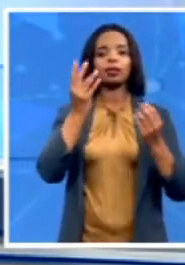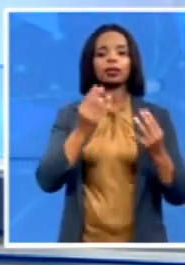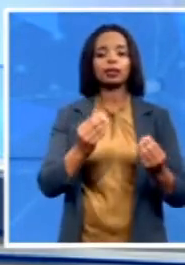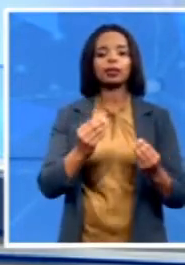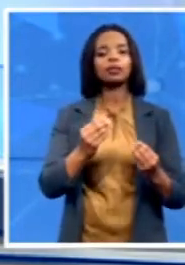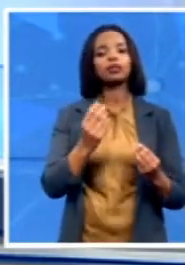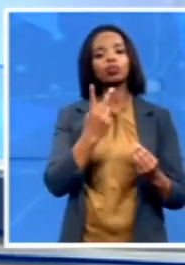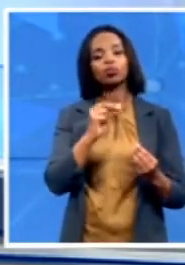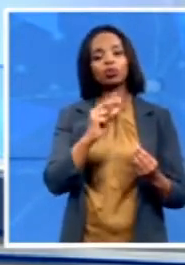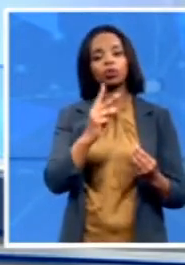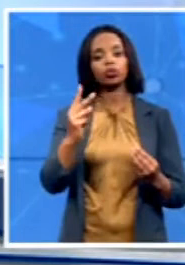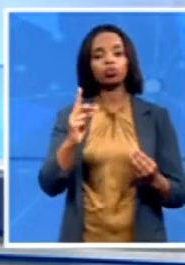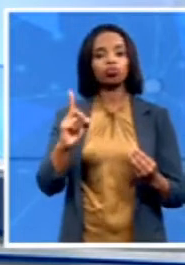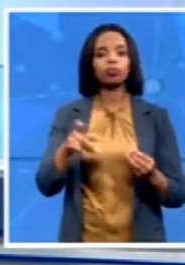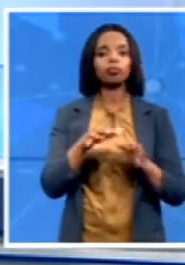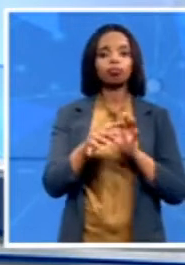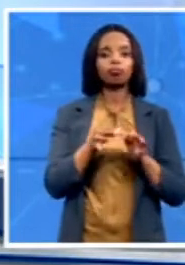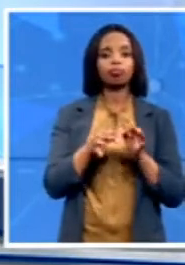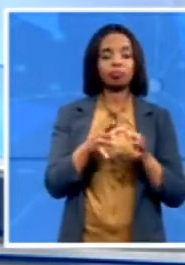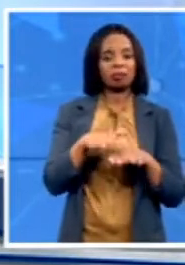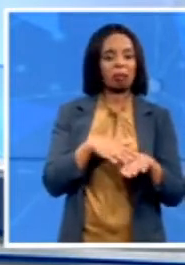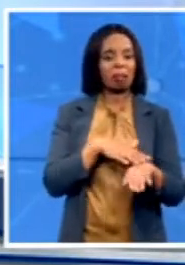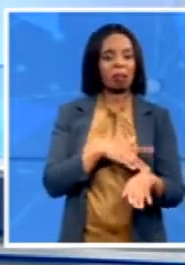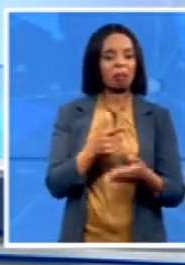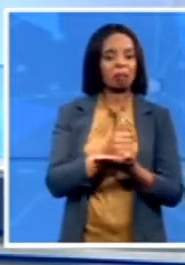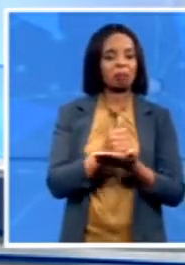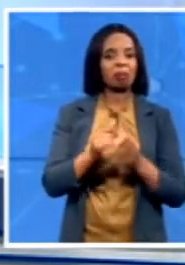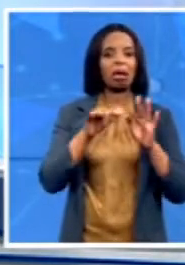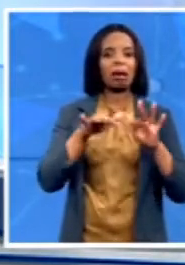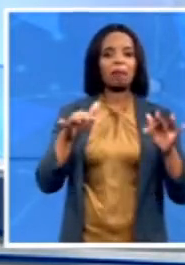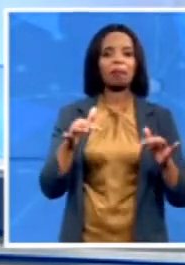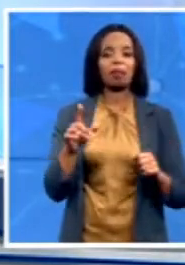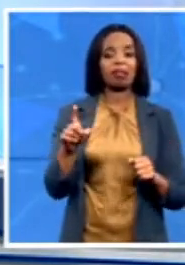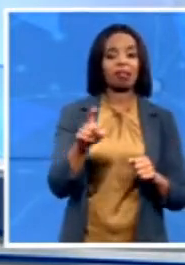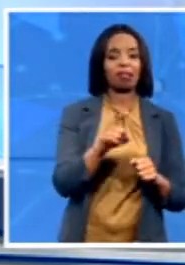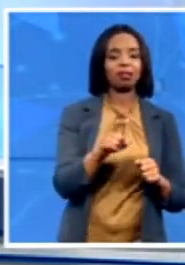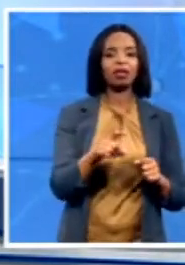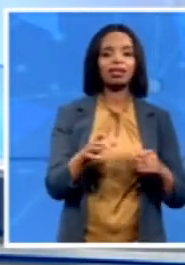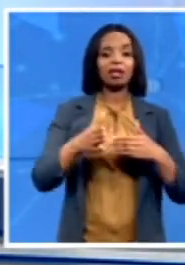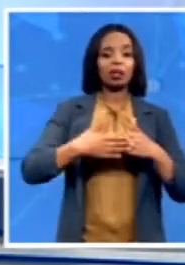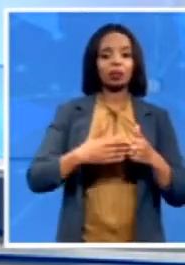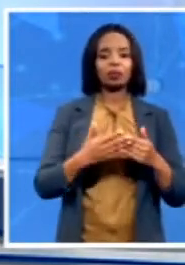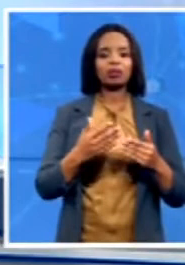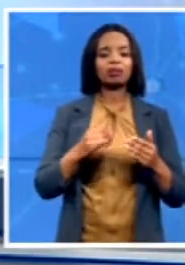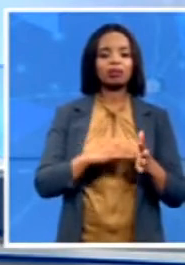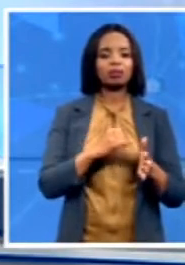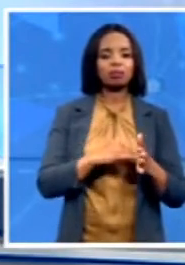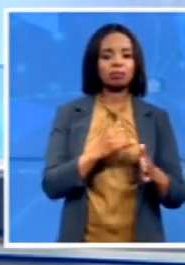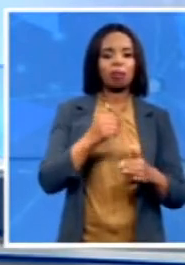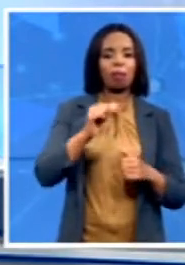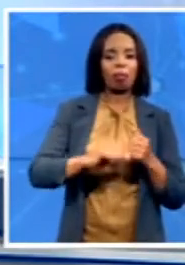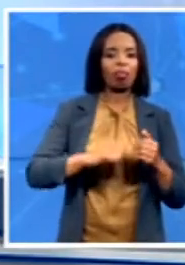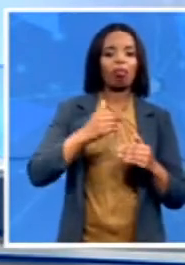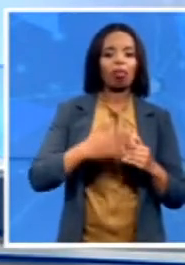of registration by households, and registration closes at the end of January. State SA is ready under the hashtag